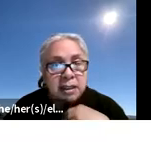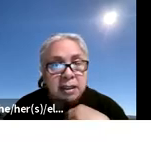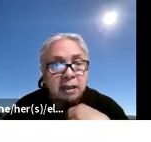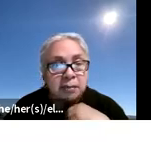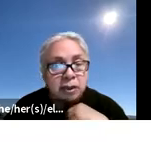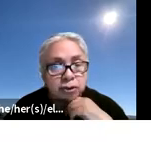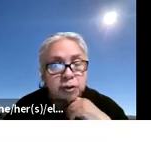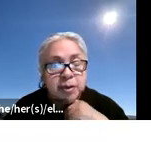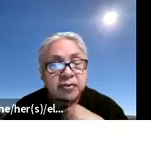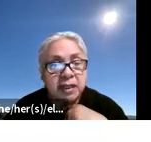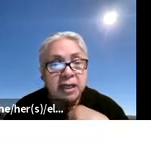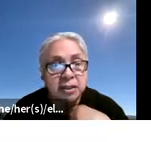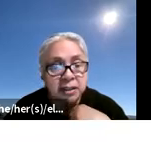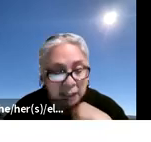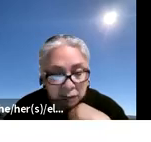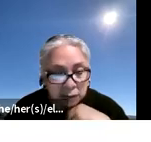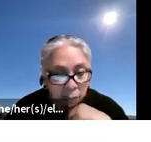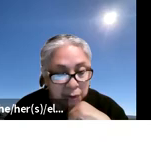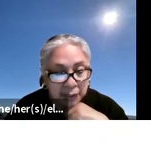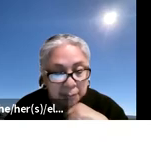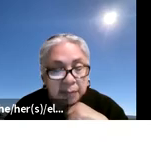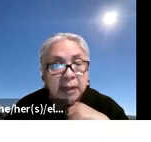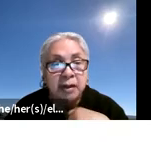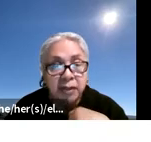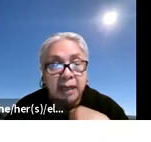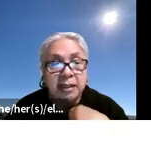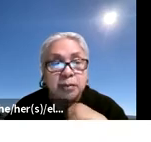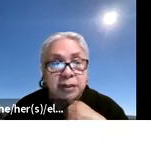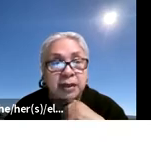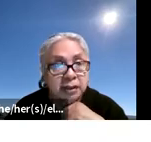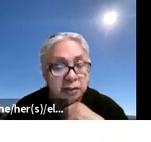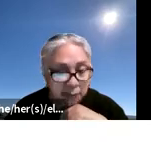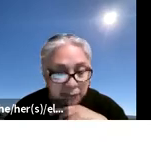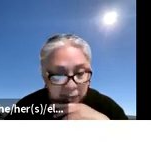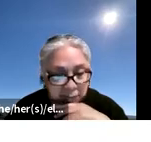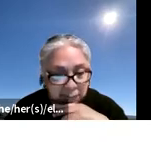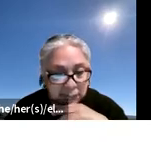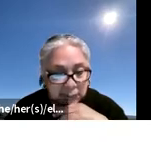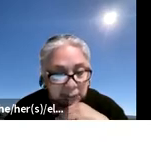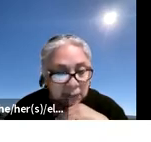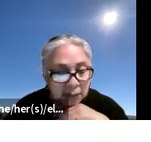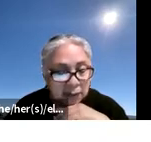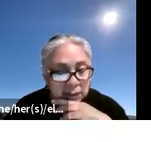agency, cultural specific agency that could support them. That is resilience right there.